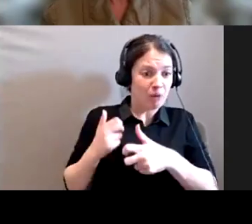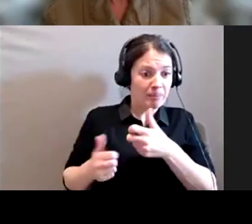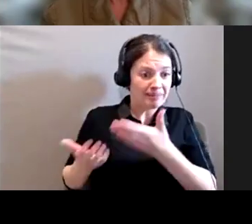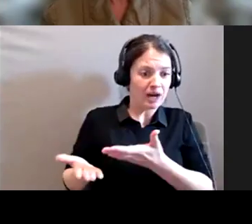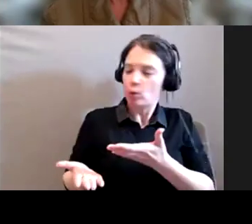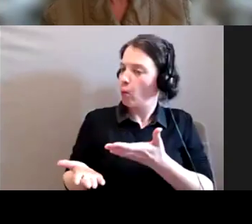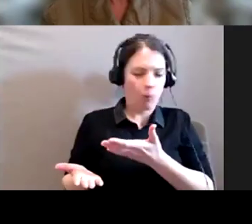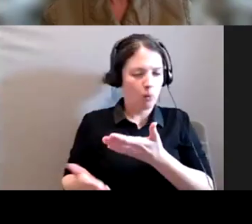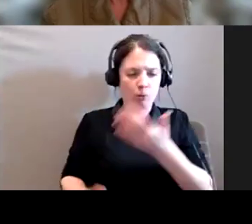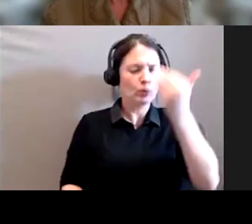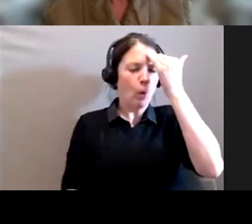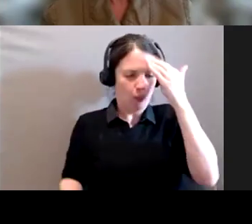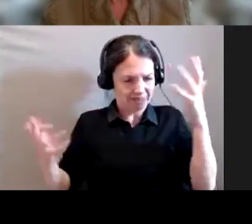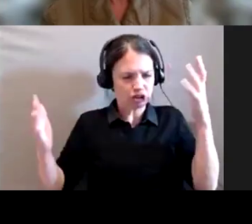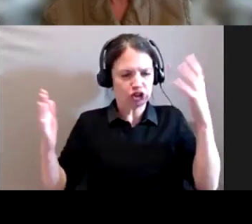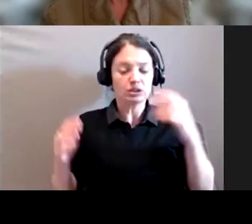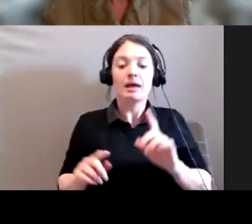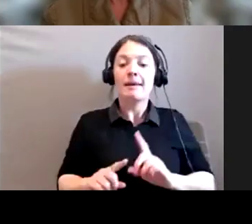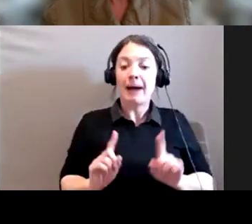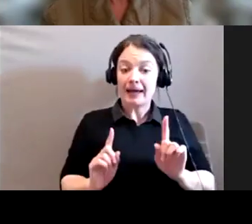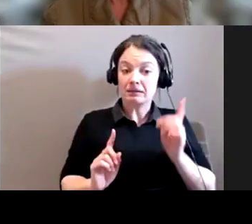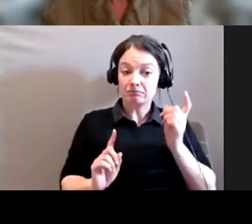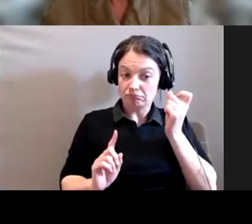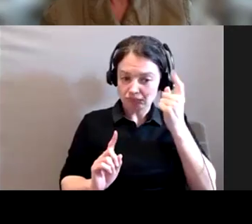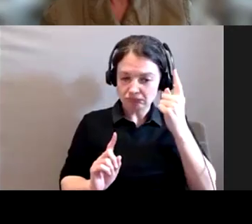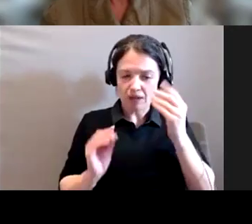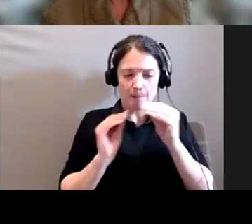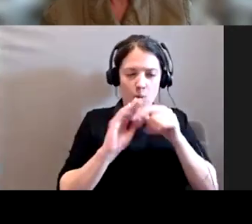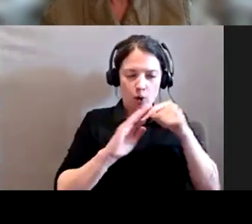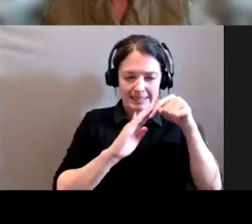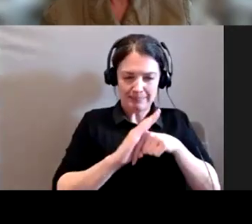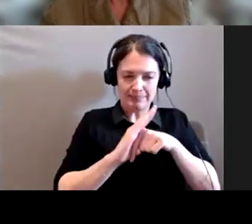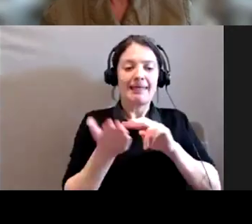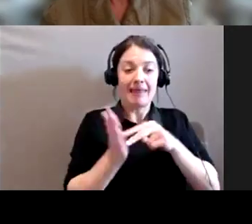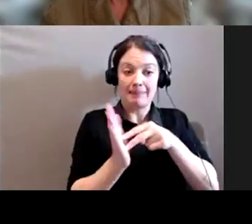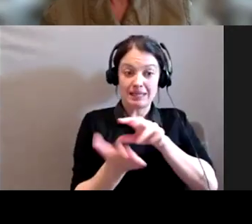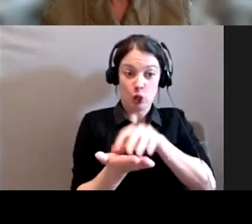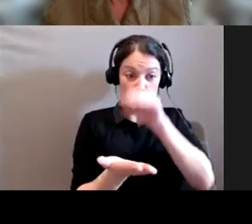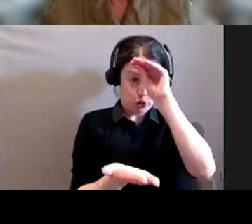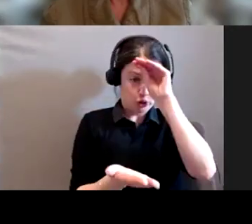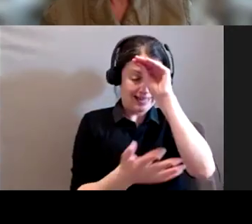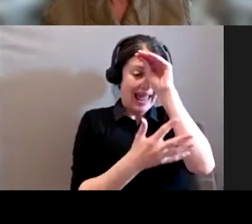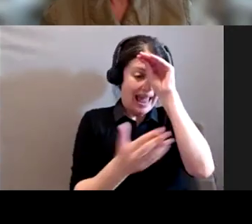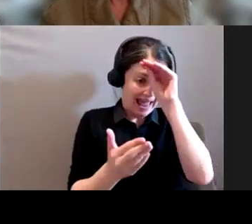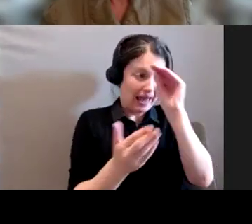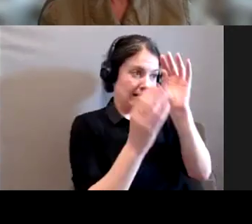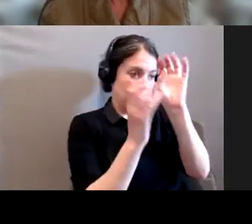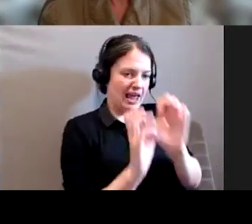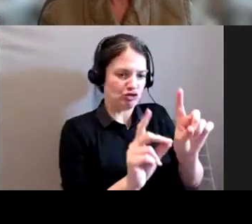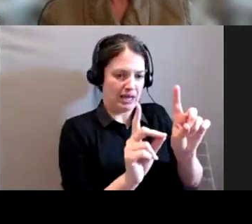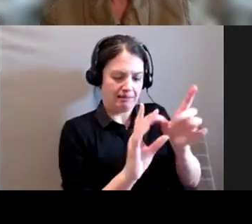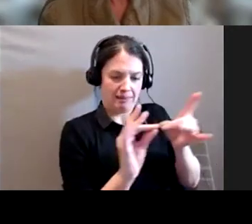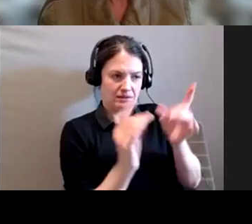But what we do need is to better understand, so learn, and then educate both